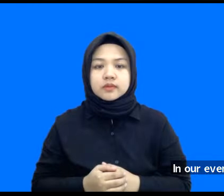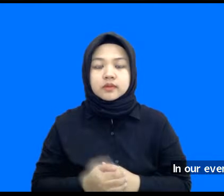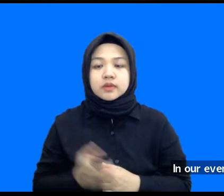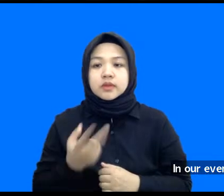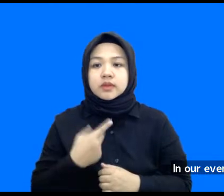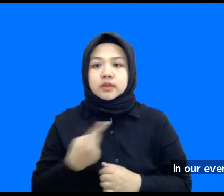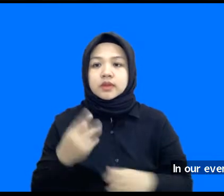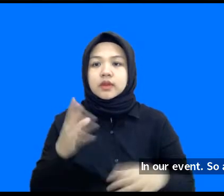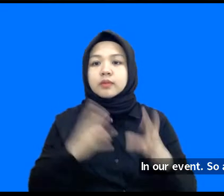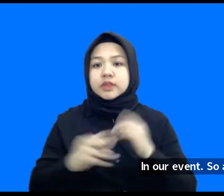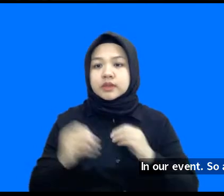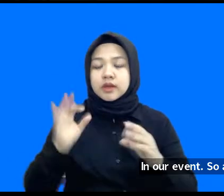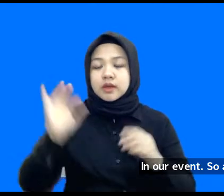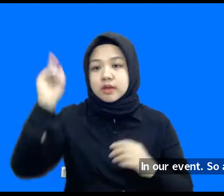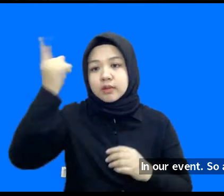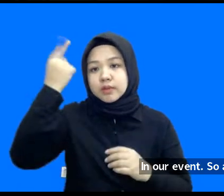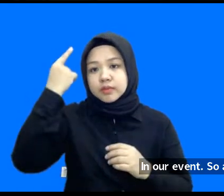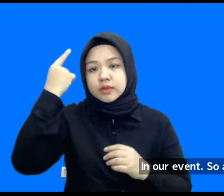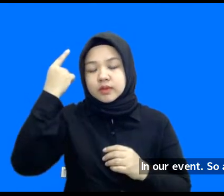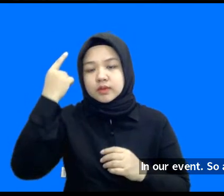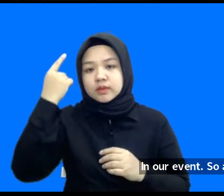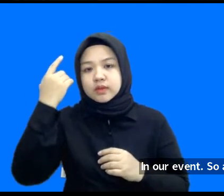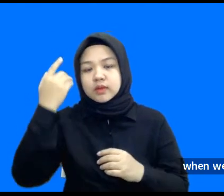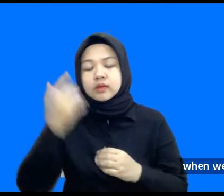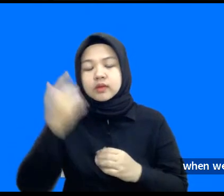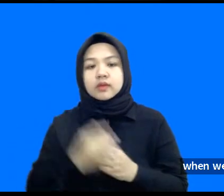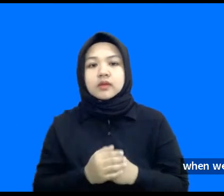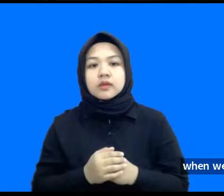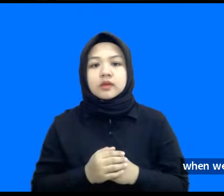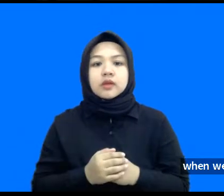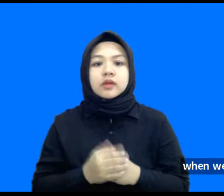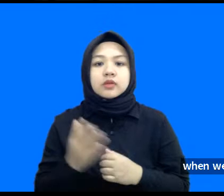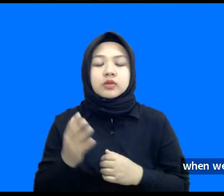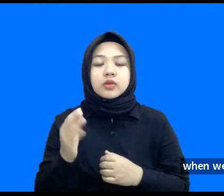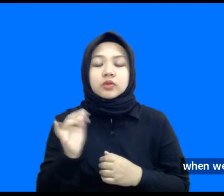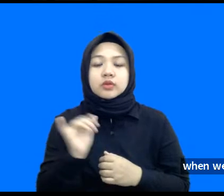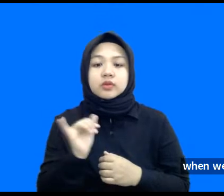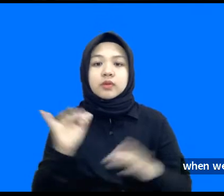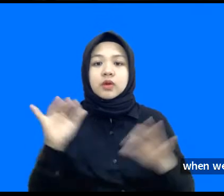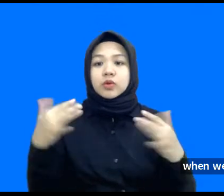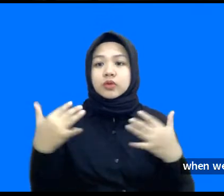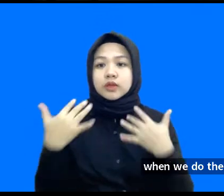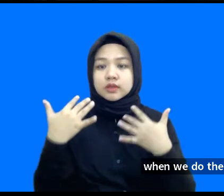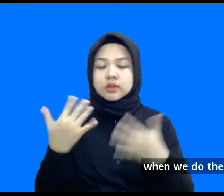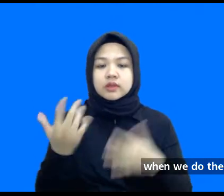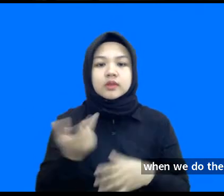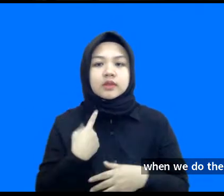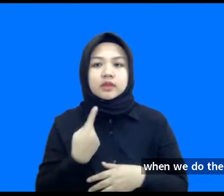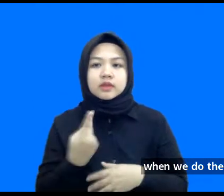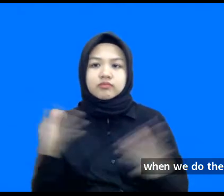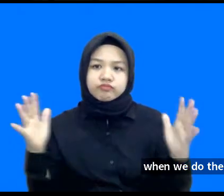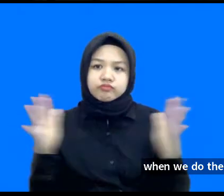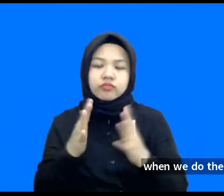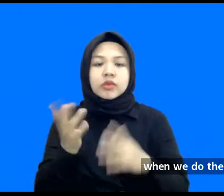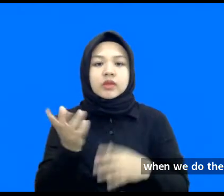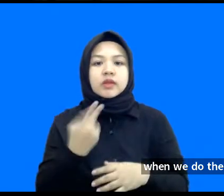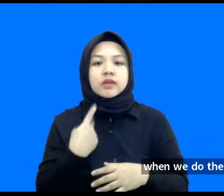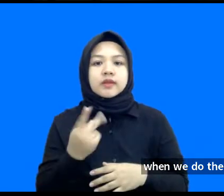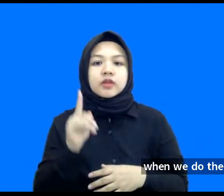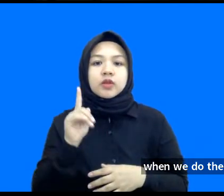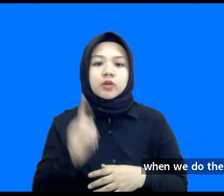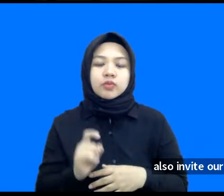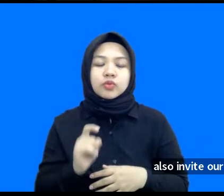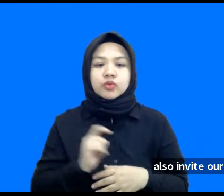do the audience or something like that, we should also invite our colleague from the WRO and DPO. So I think